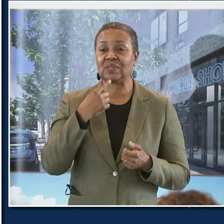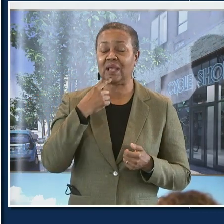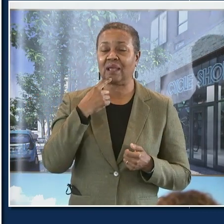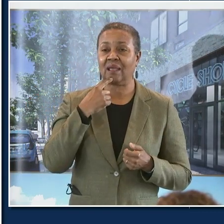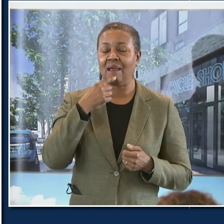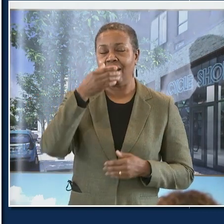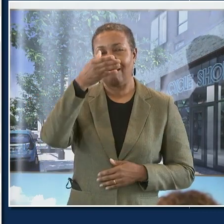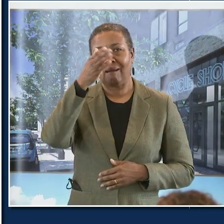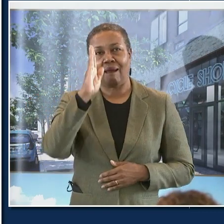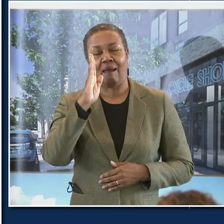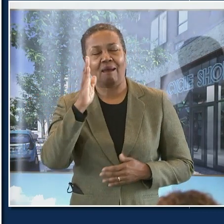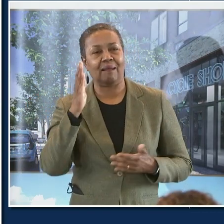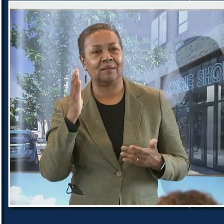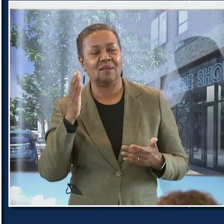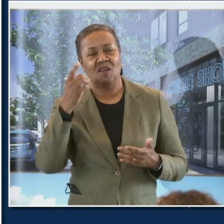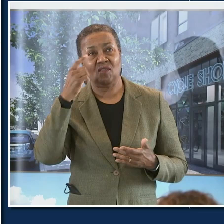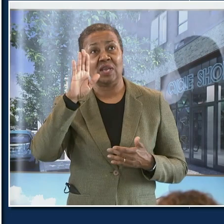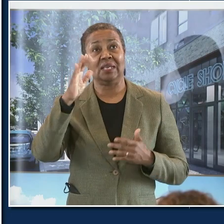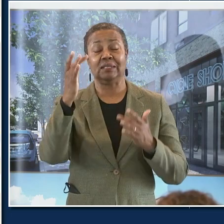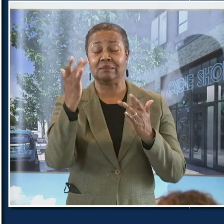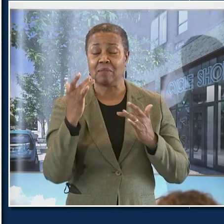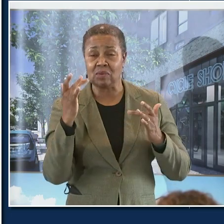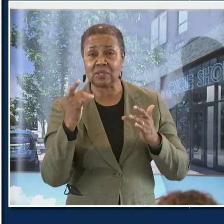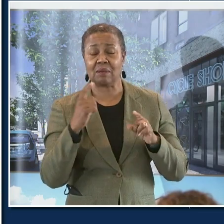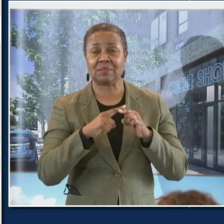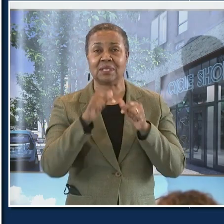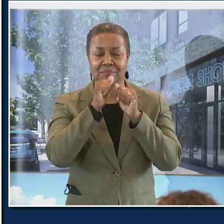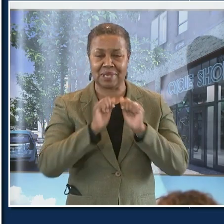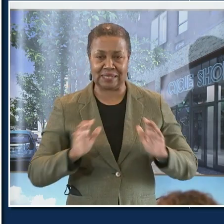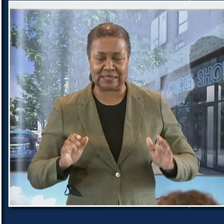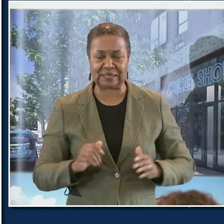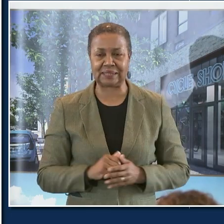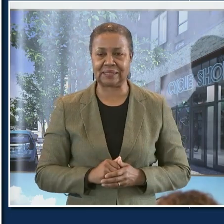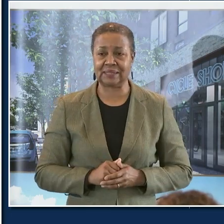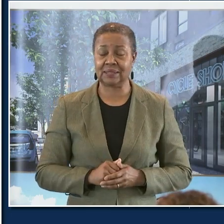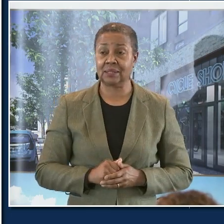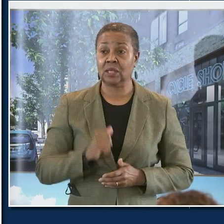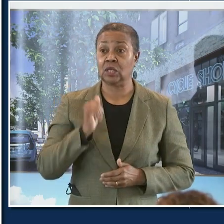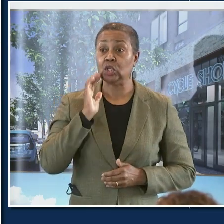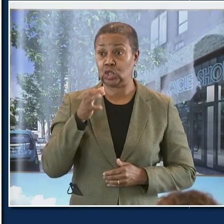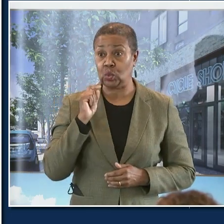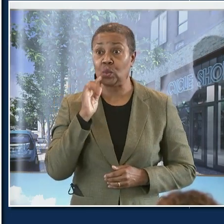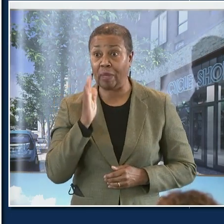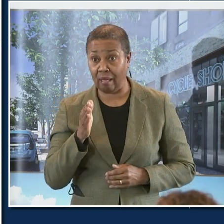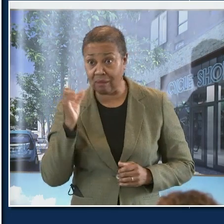Almighty God for His mercy and His blessings. Won't He do it?